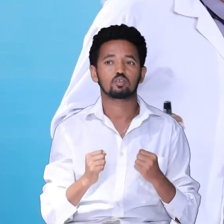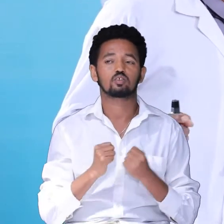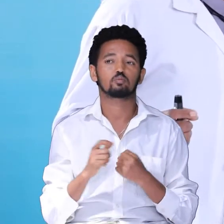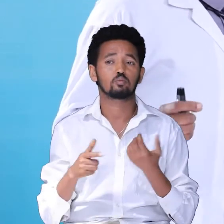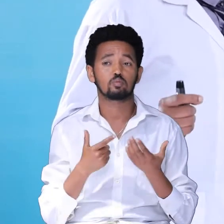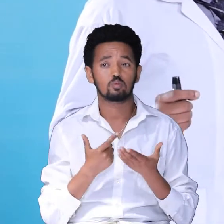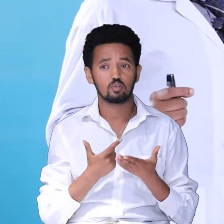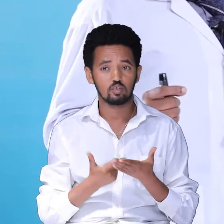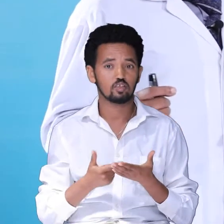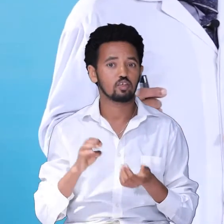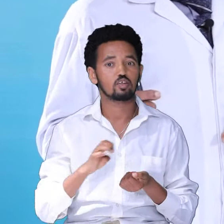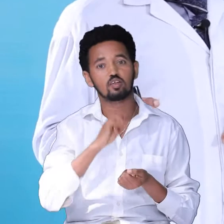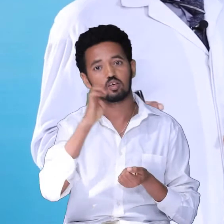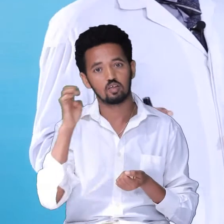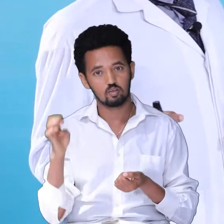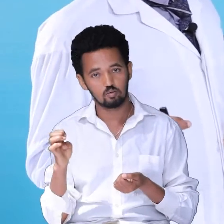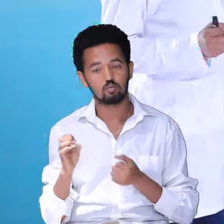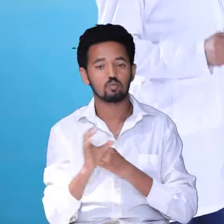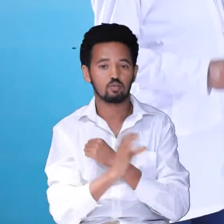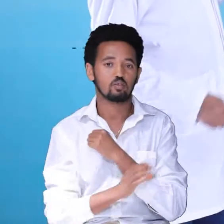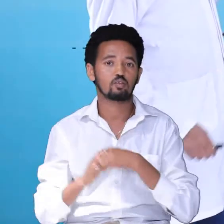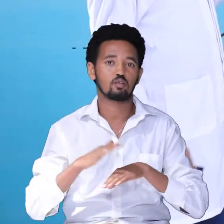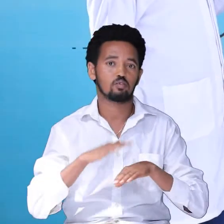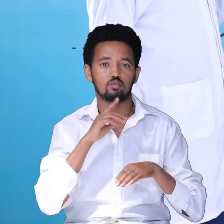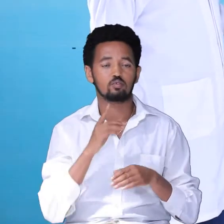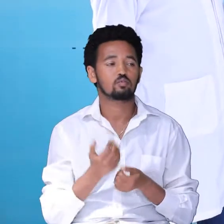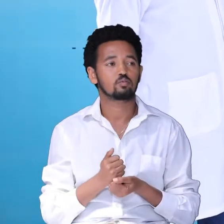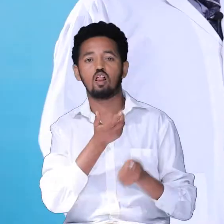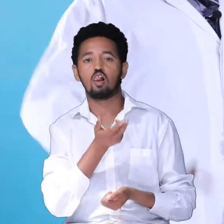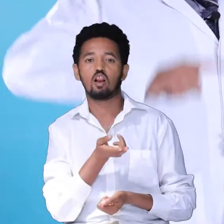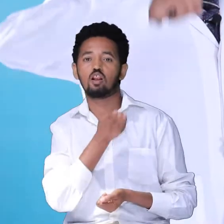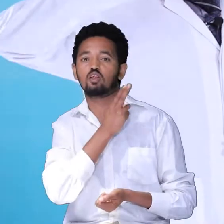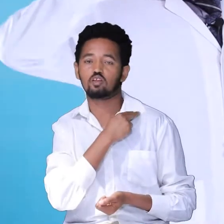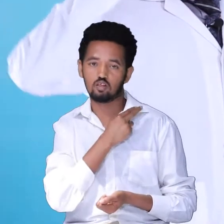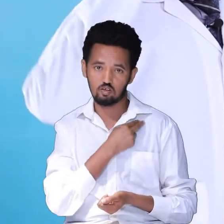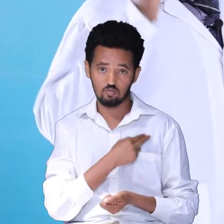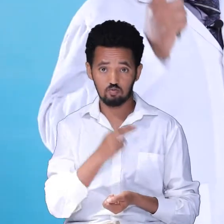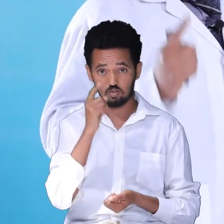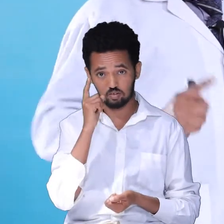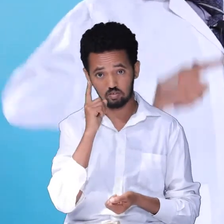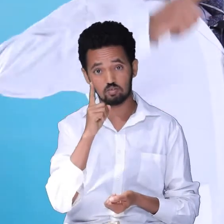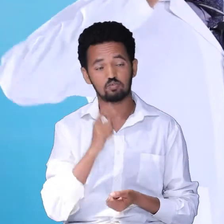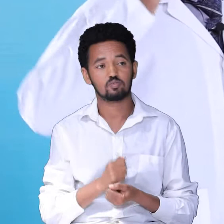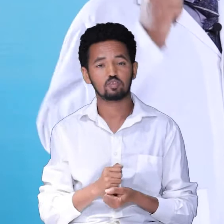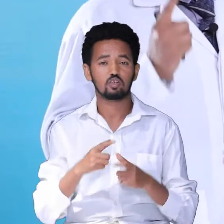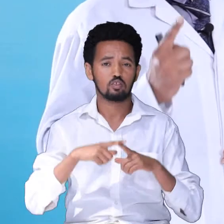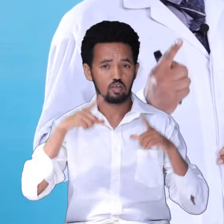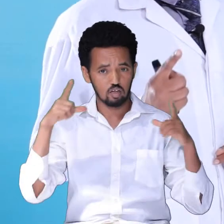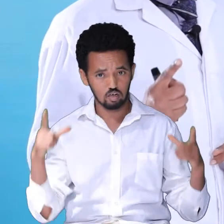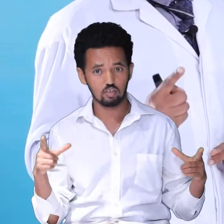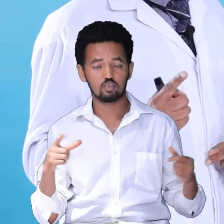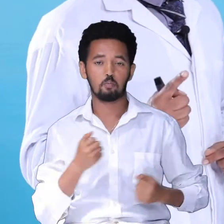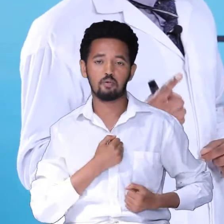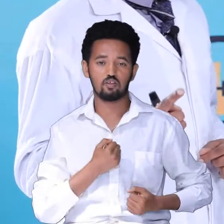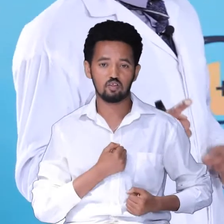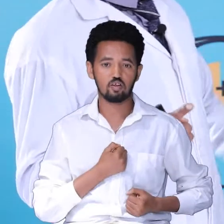of European countries. That Napoleon, one of the world's greatest